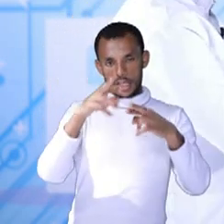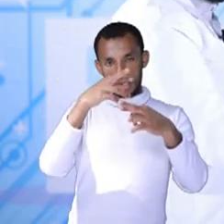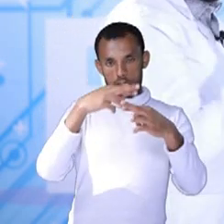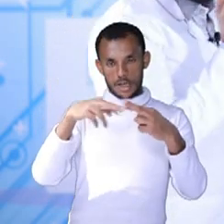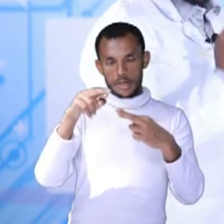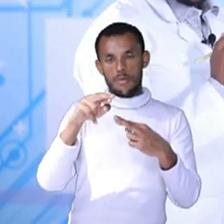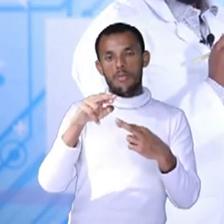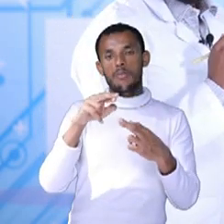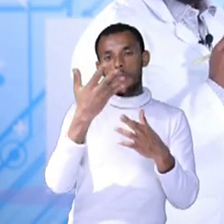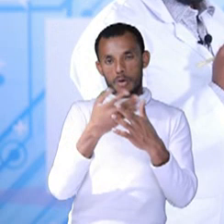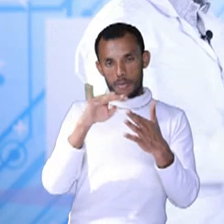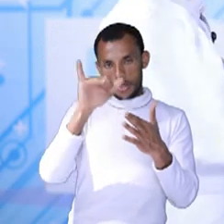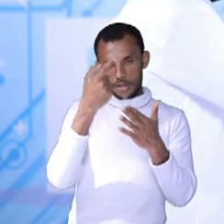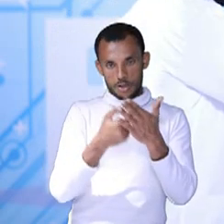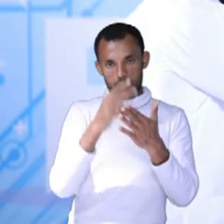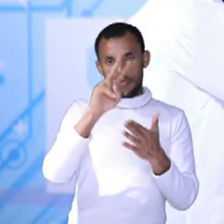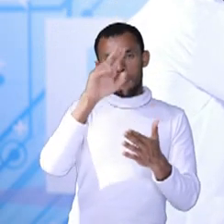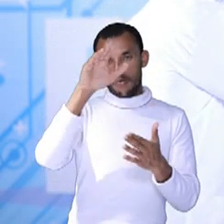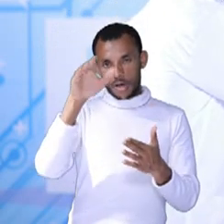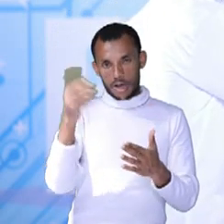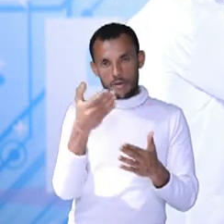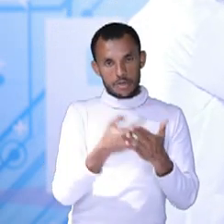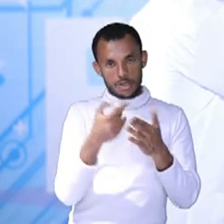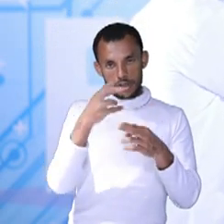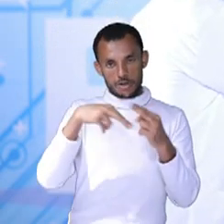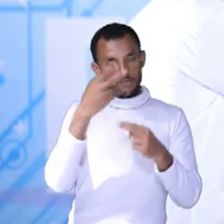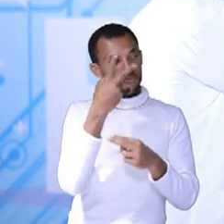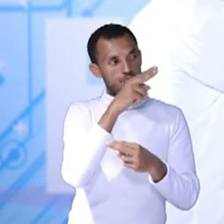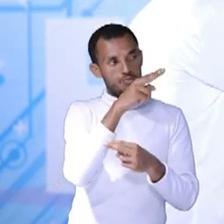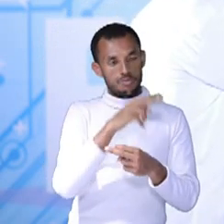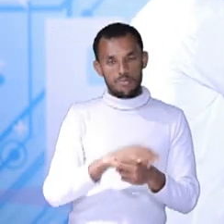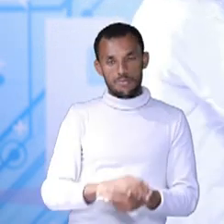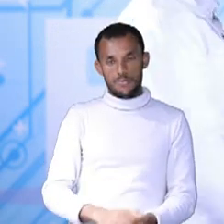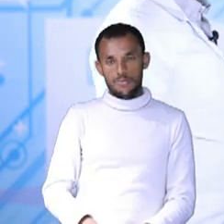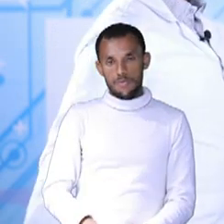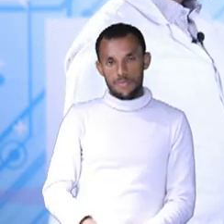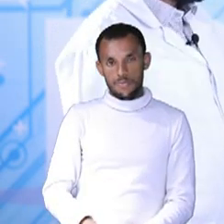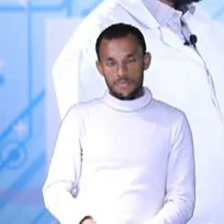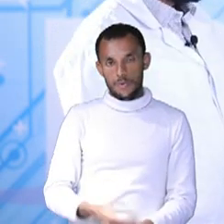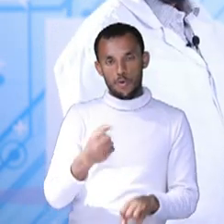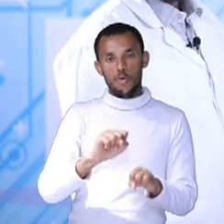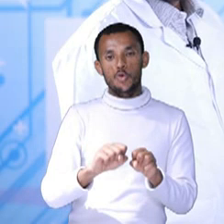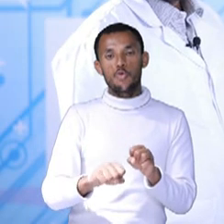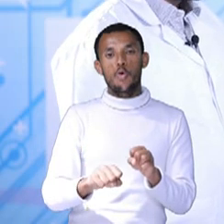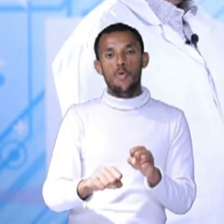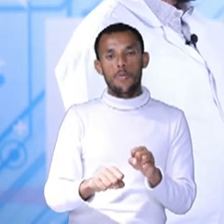region bounded by these two curves. This region. this region.